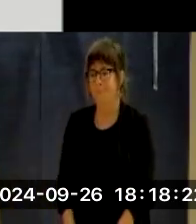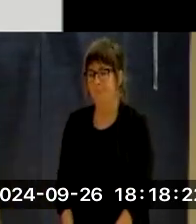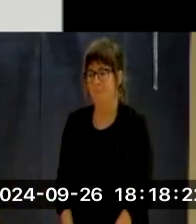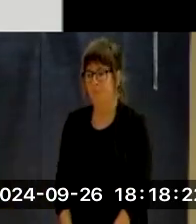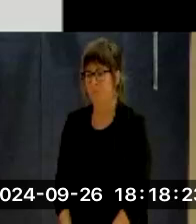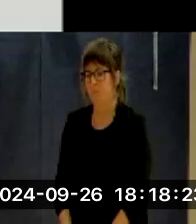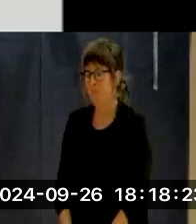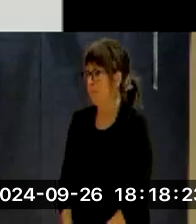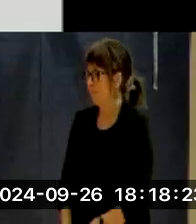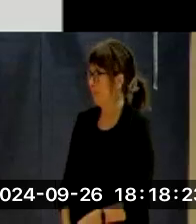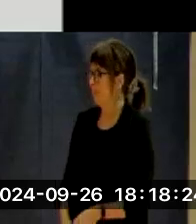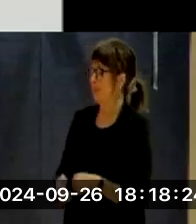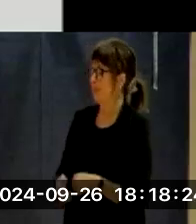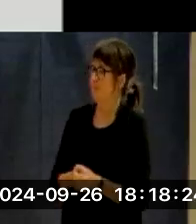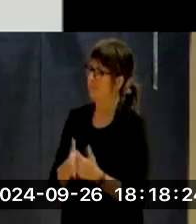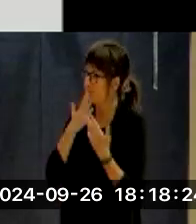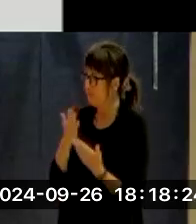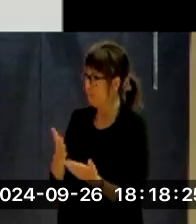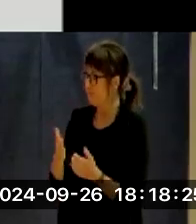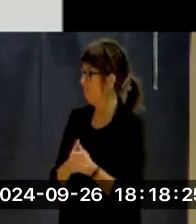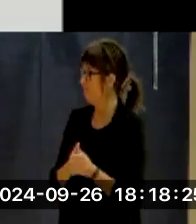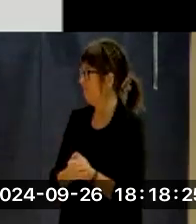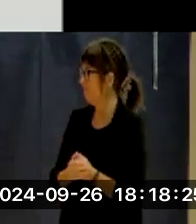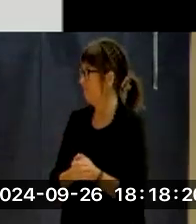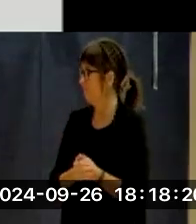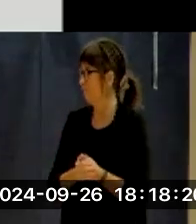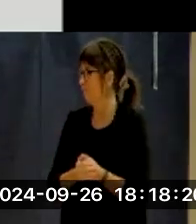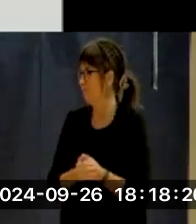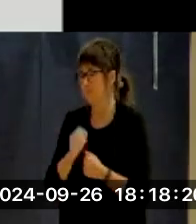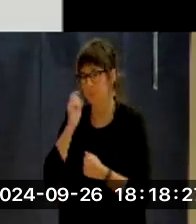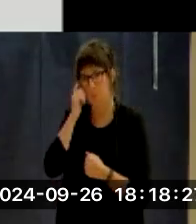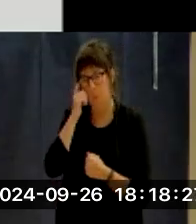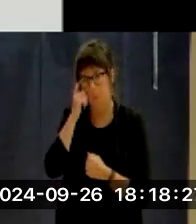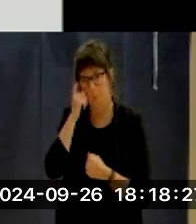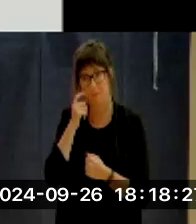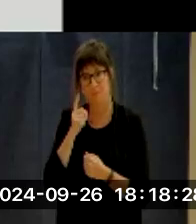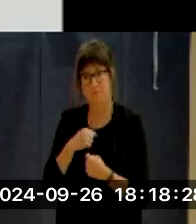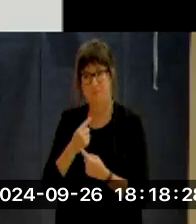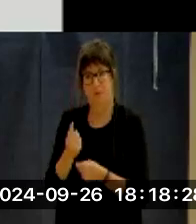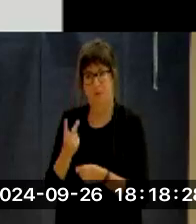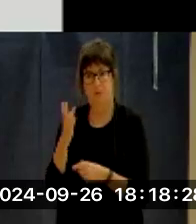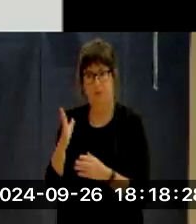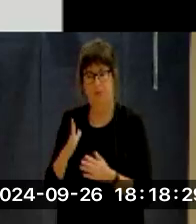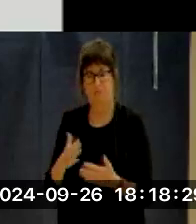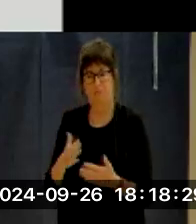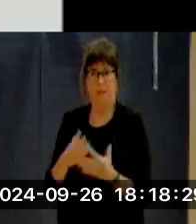Thank you. Ken Harris and Professor Nakamura have inspired me. I'm going to come out right now. I've